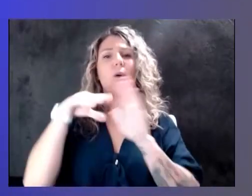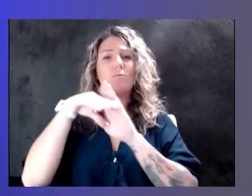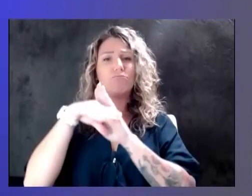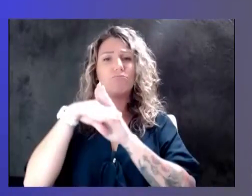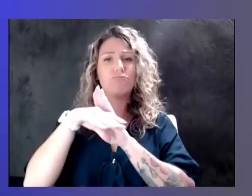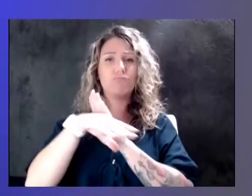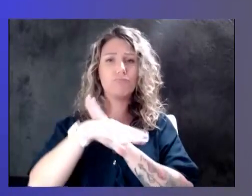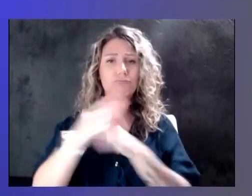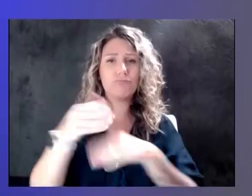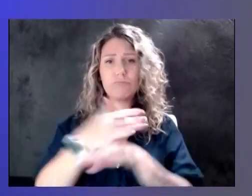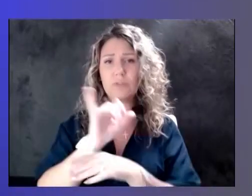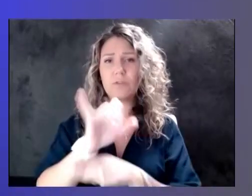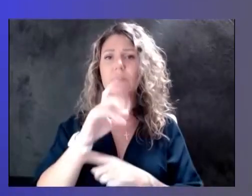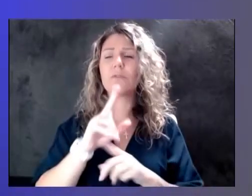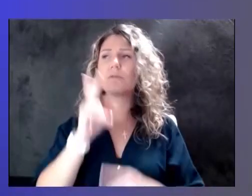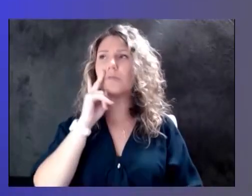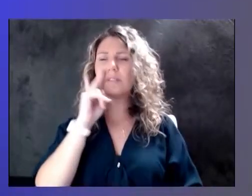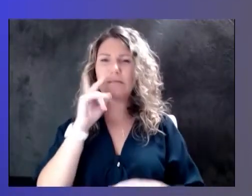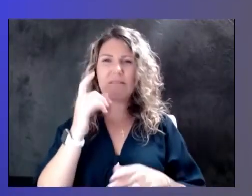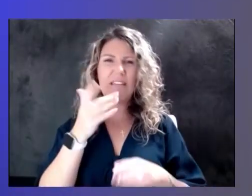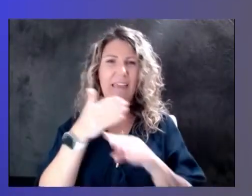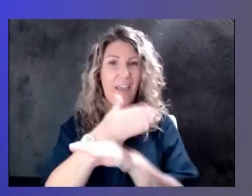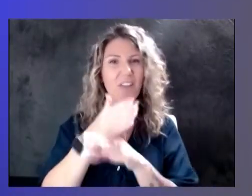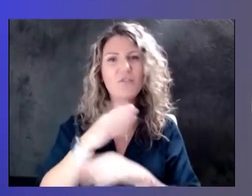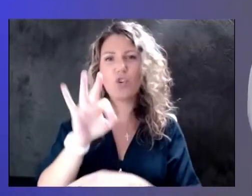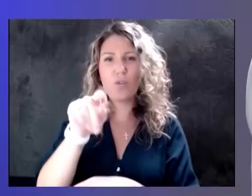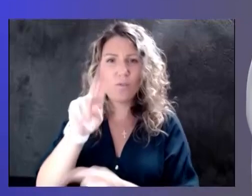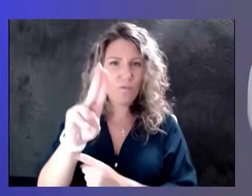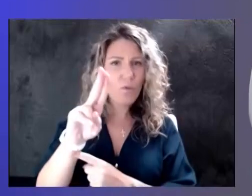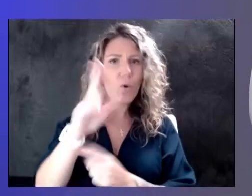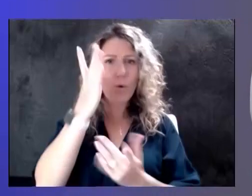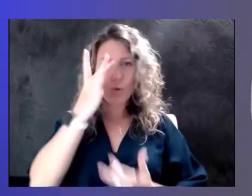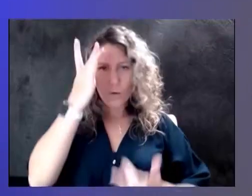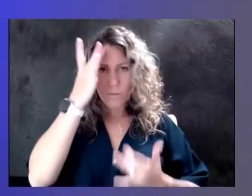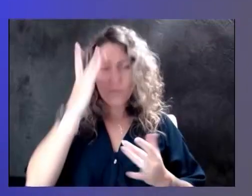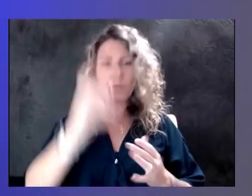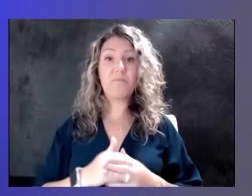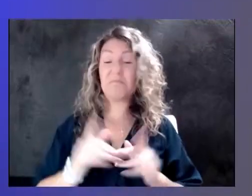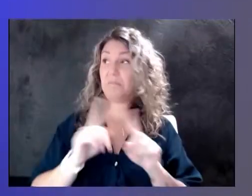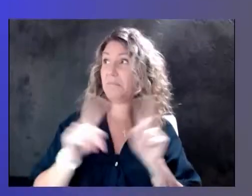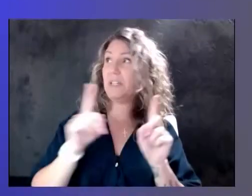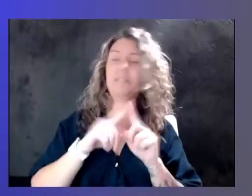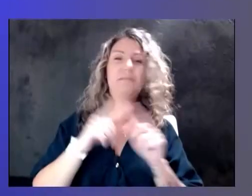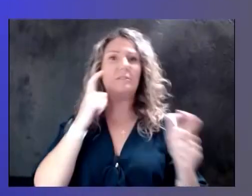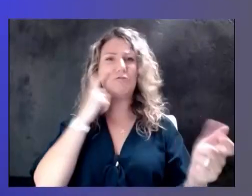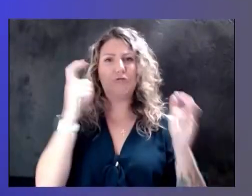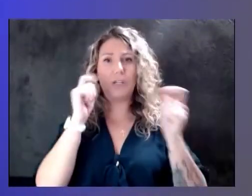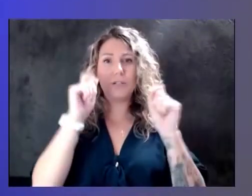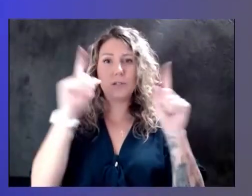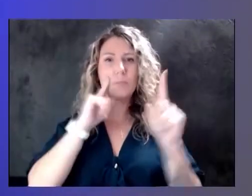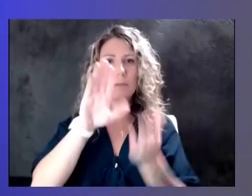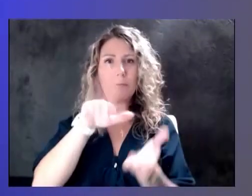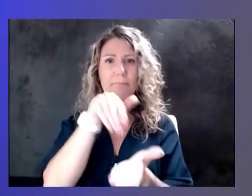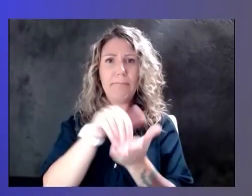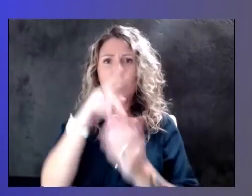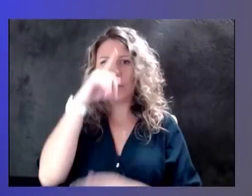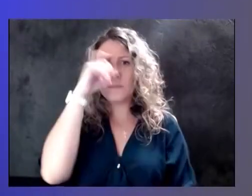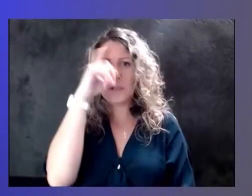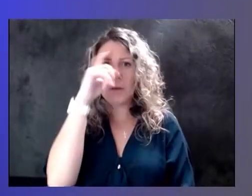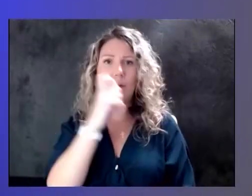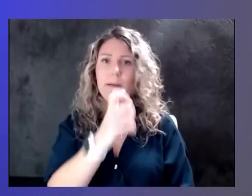that. So we see that sort of after influenza virus. Big surprise to have it in the middle of the summertime. Not something we're normally